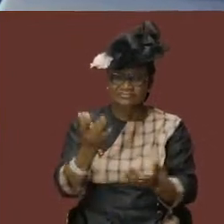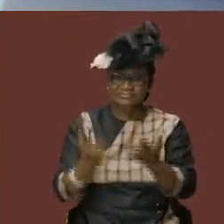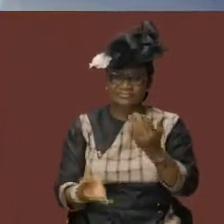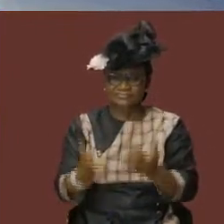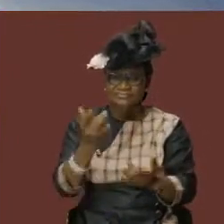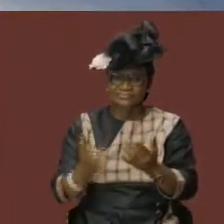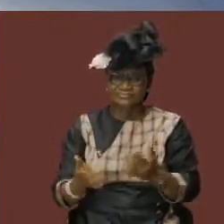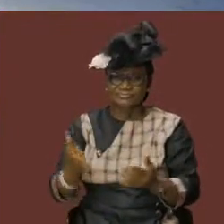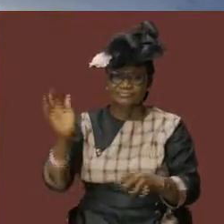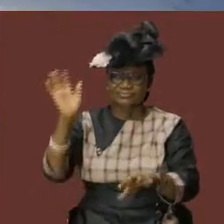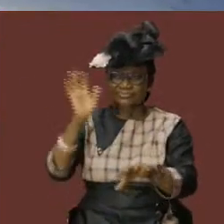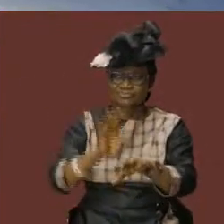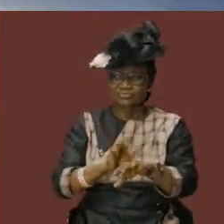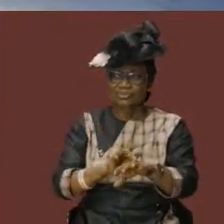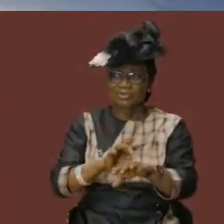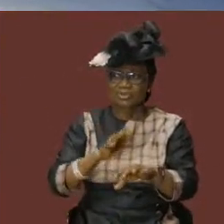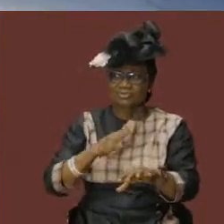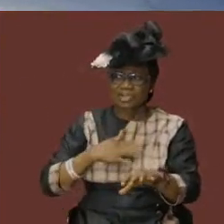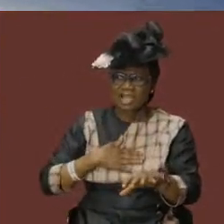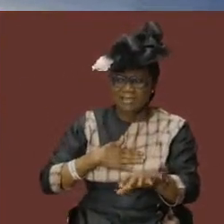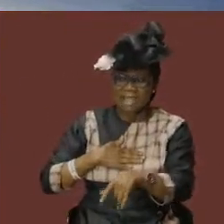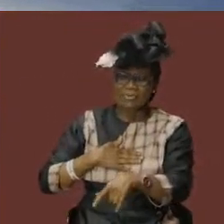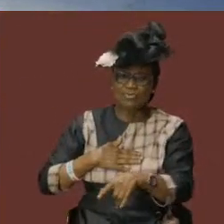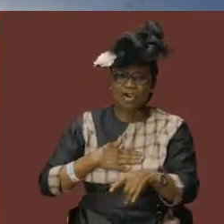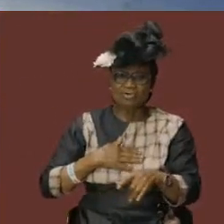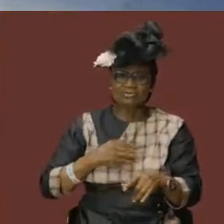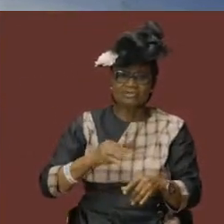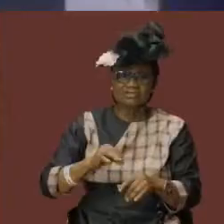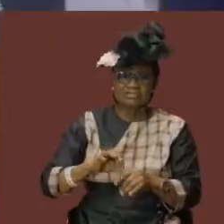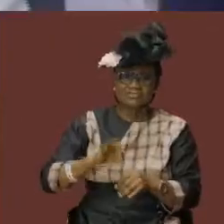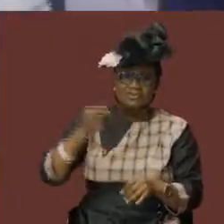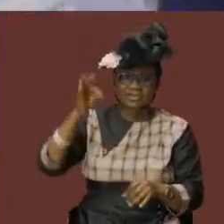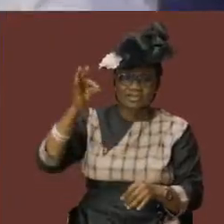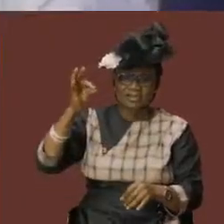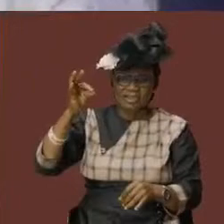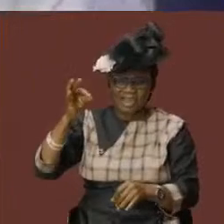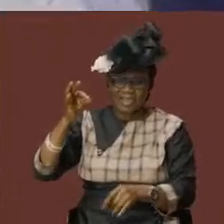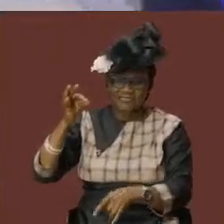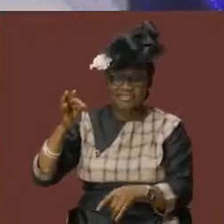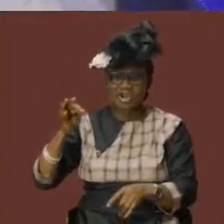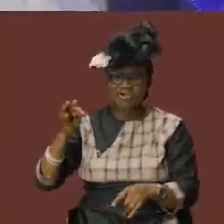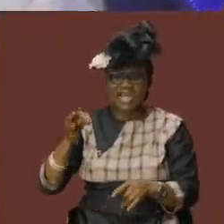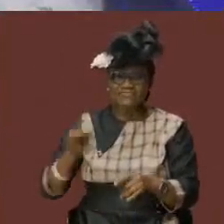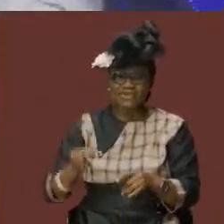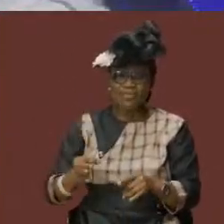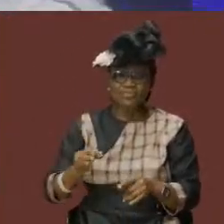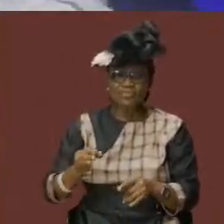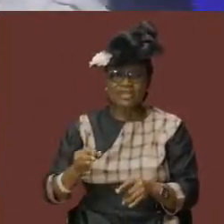Touch my spirit. Touch.